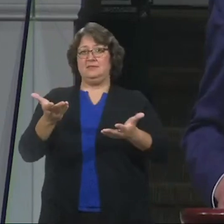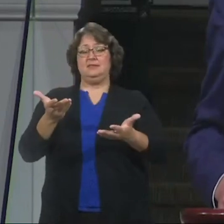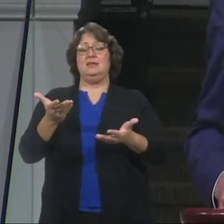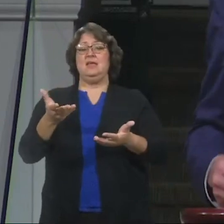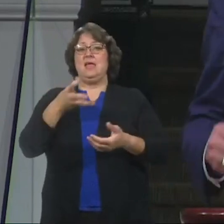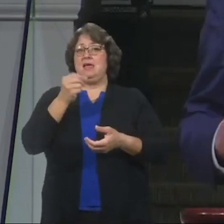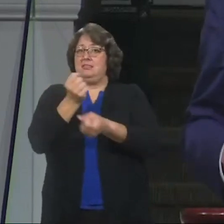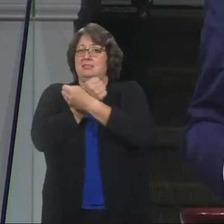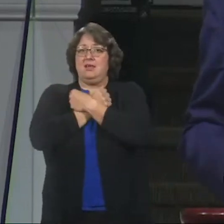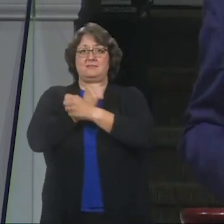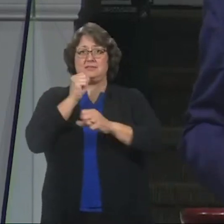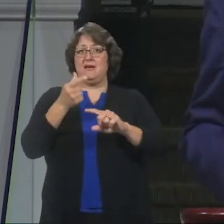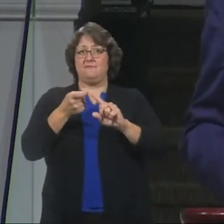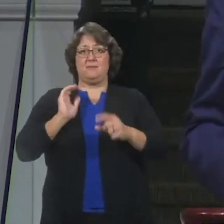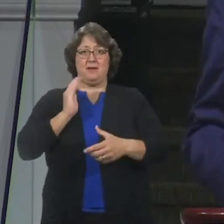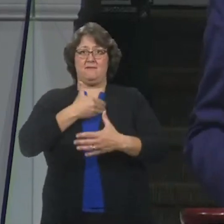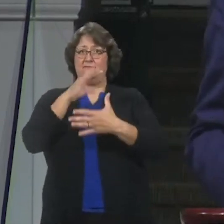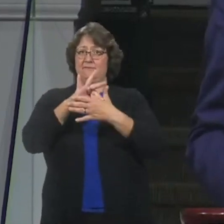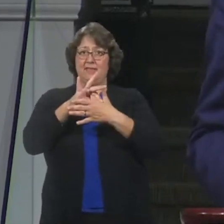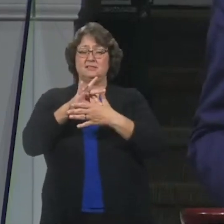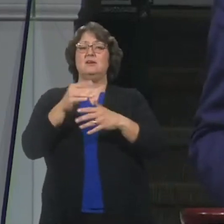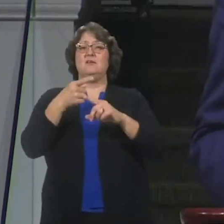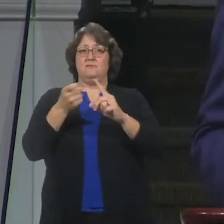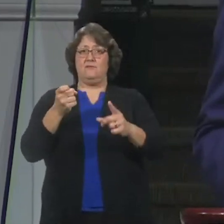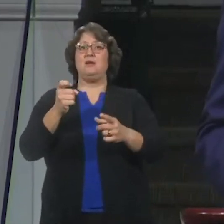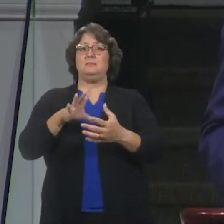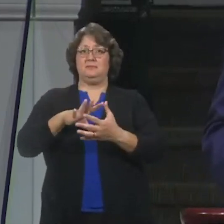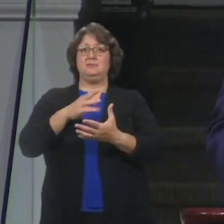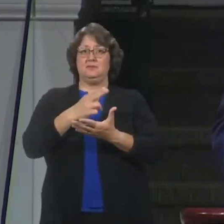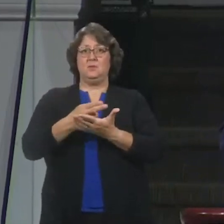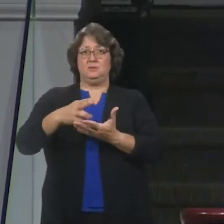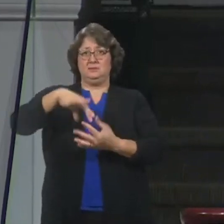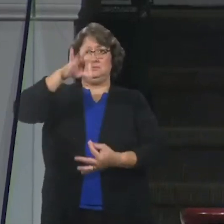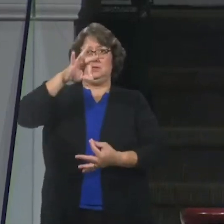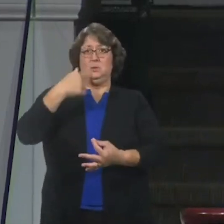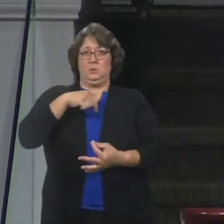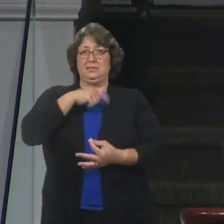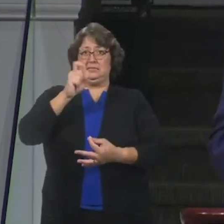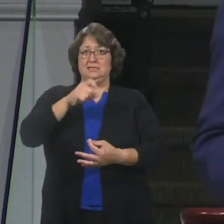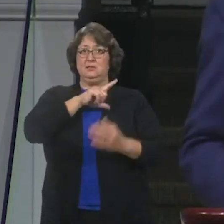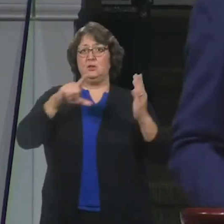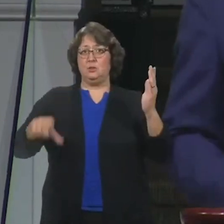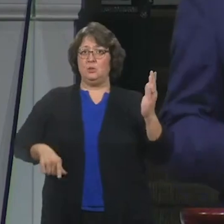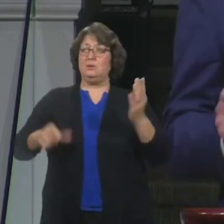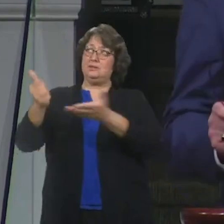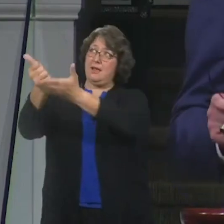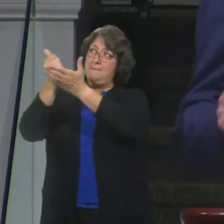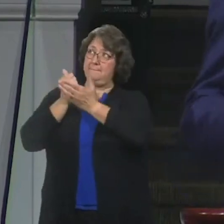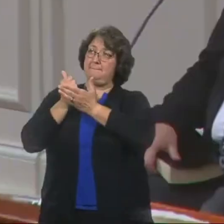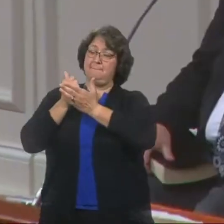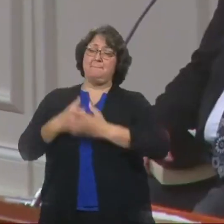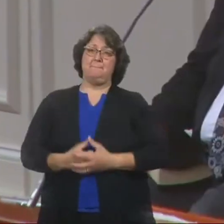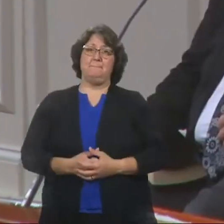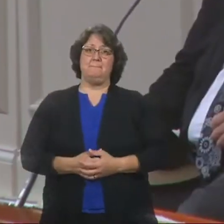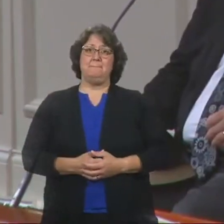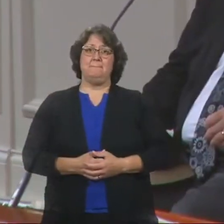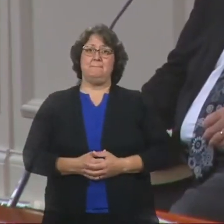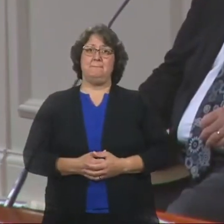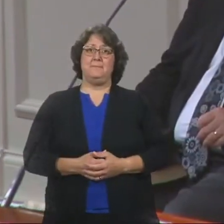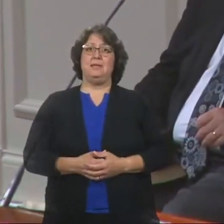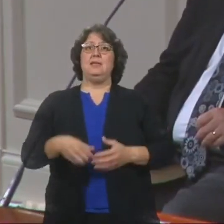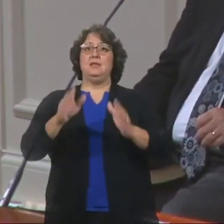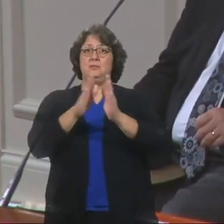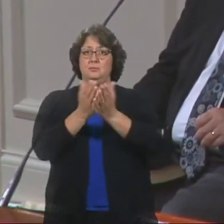not a fruit of your flesh. It's a fruit of the Spirit. And we need the Lord's help on that. In the book of Proverbs, a little more